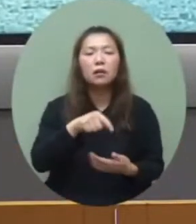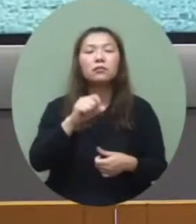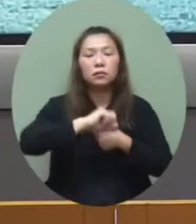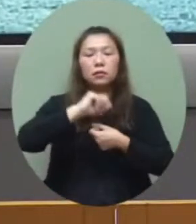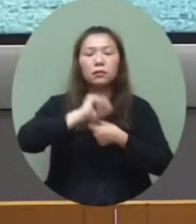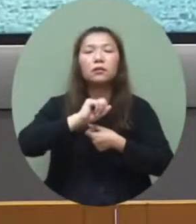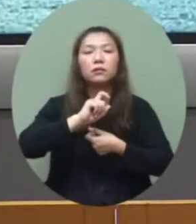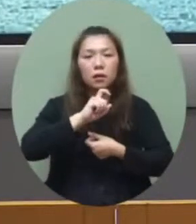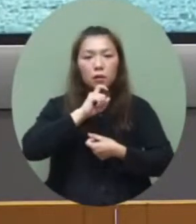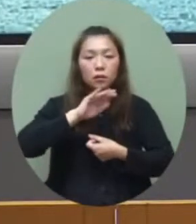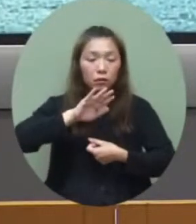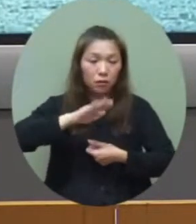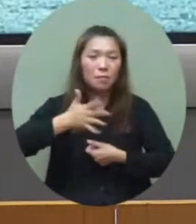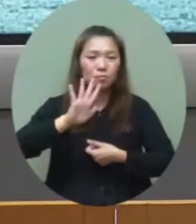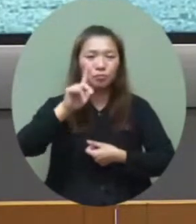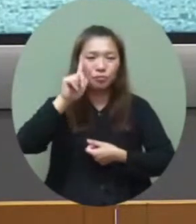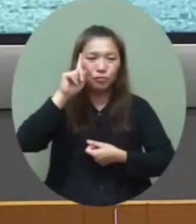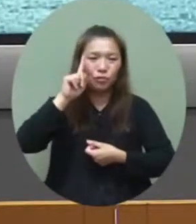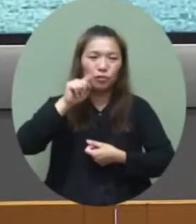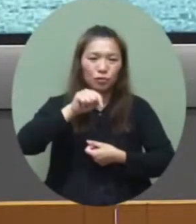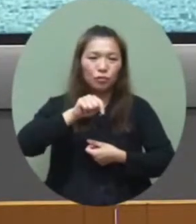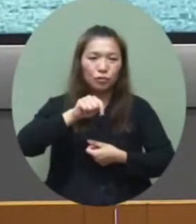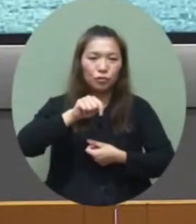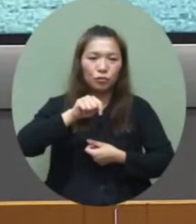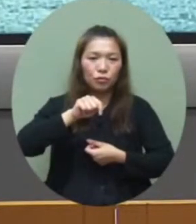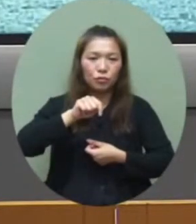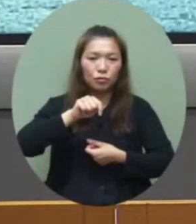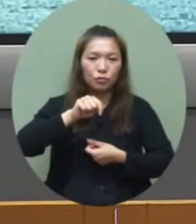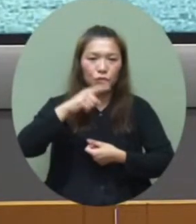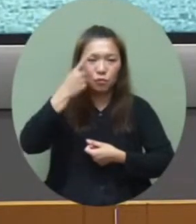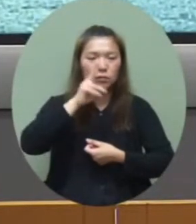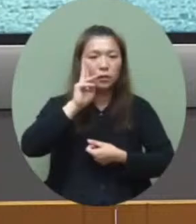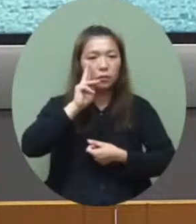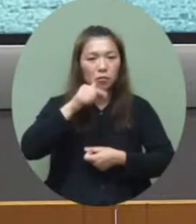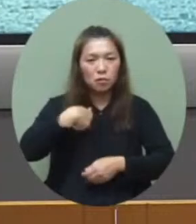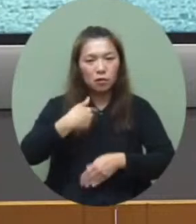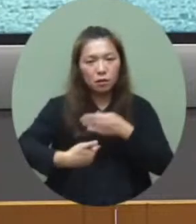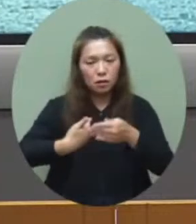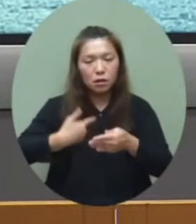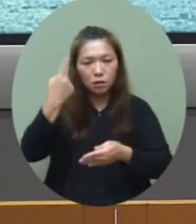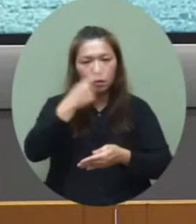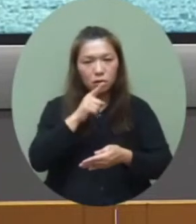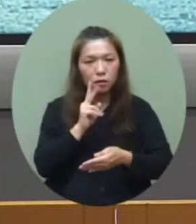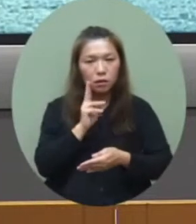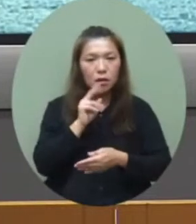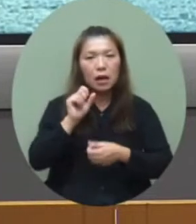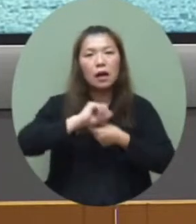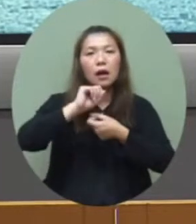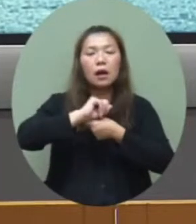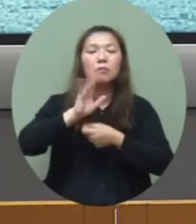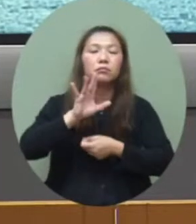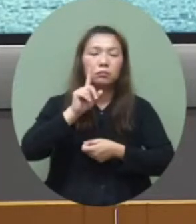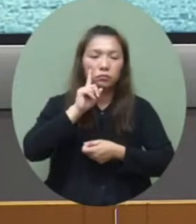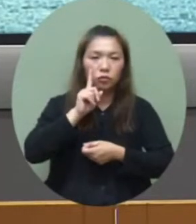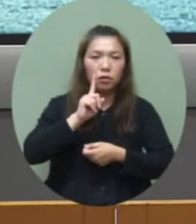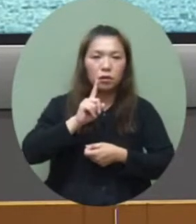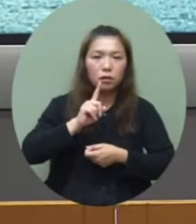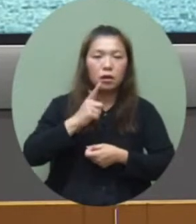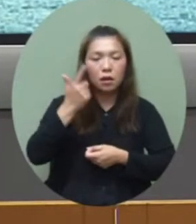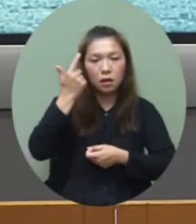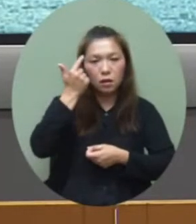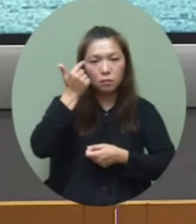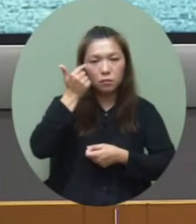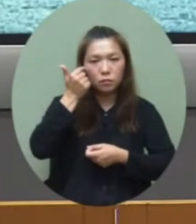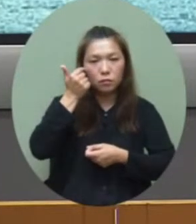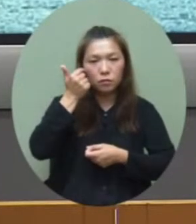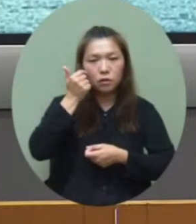I think the trend we've identified is an upward one at a slow climb.